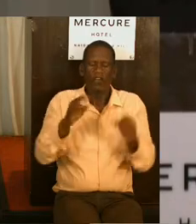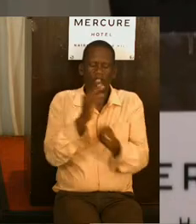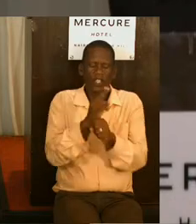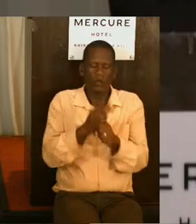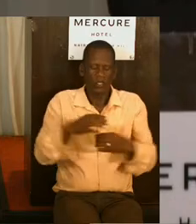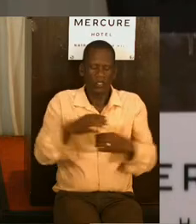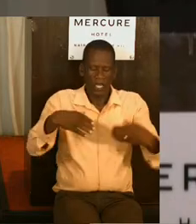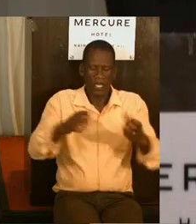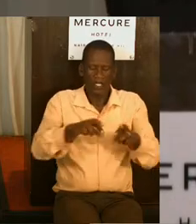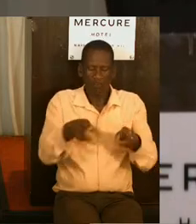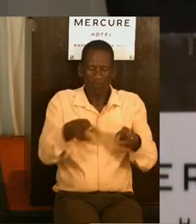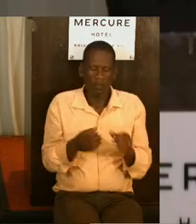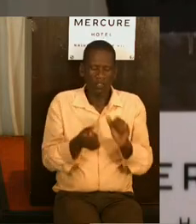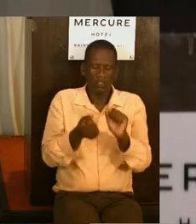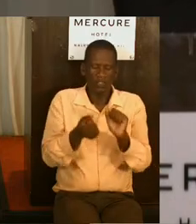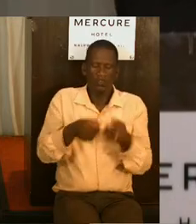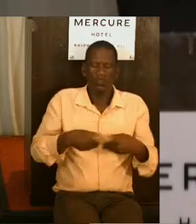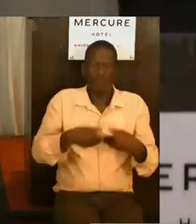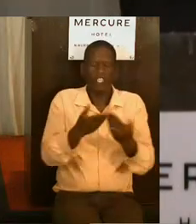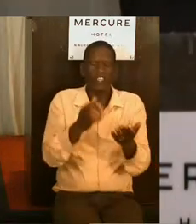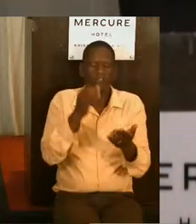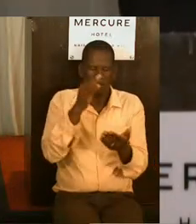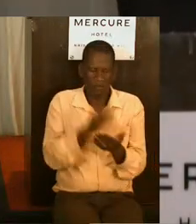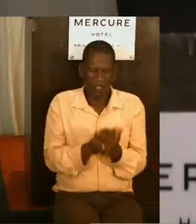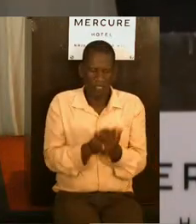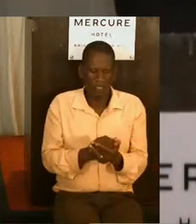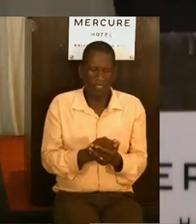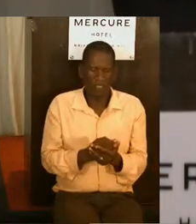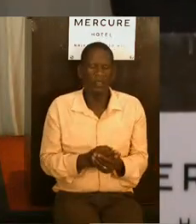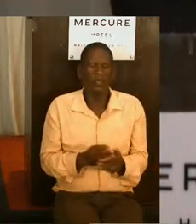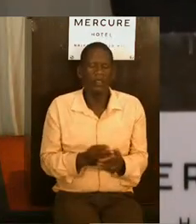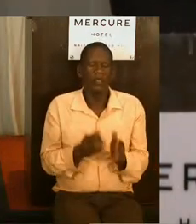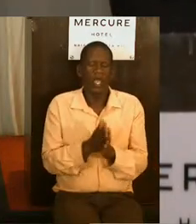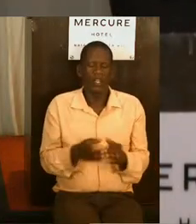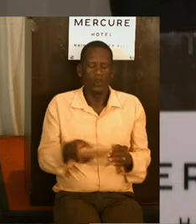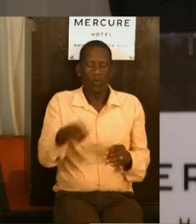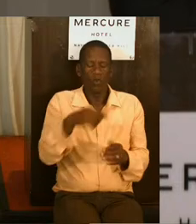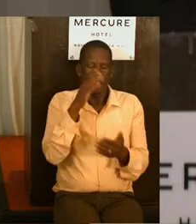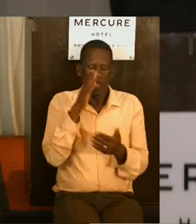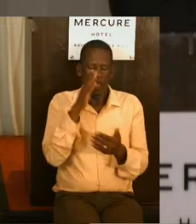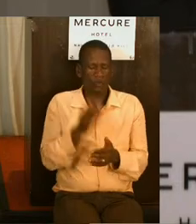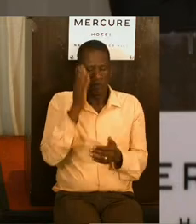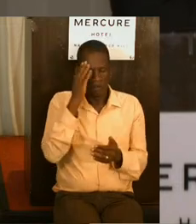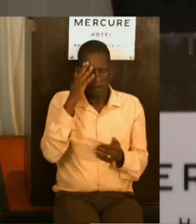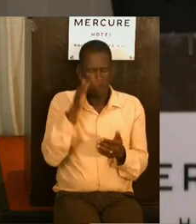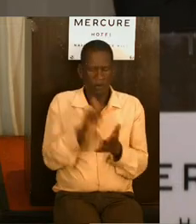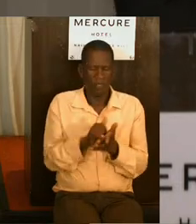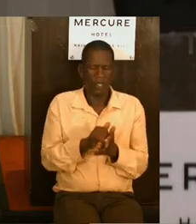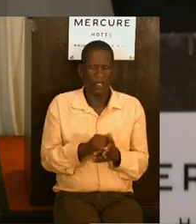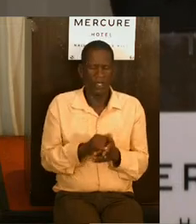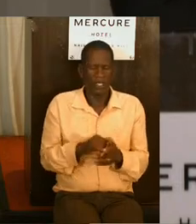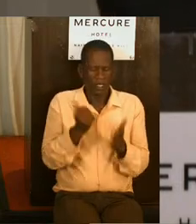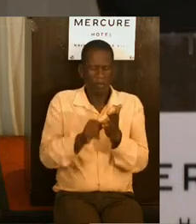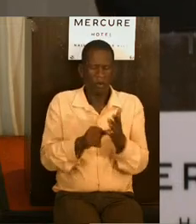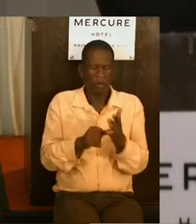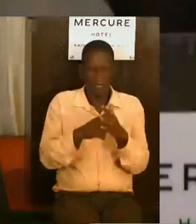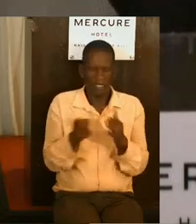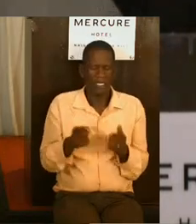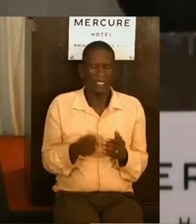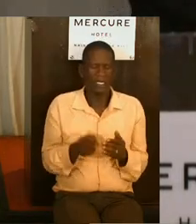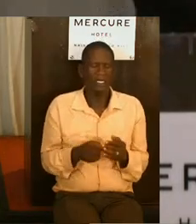classroom to transmit faith we actually know that the rain began to beat us